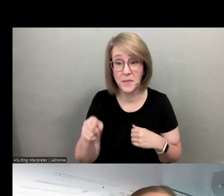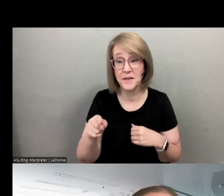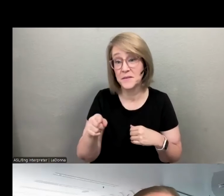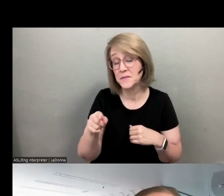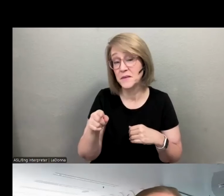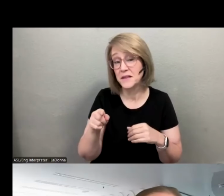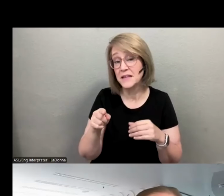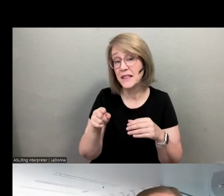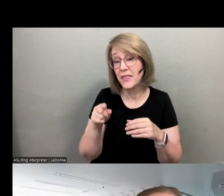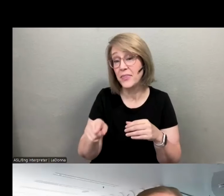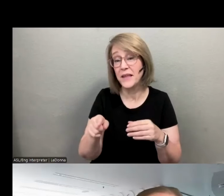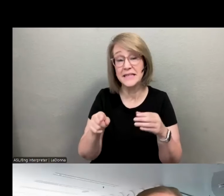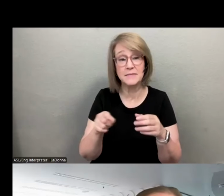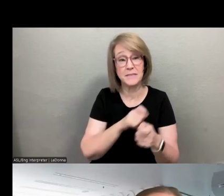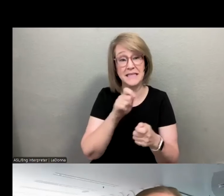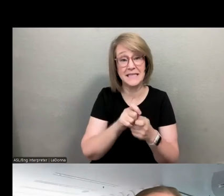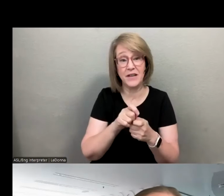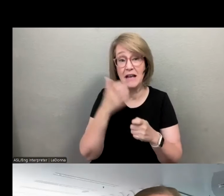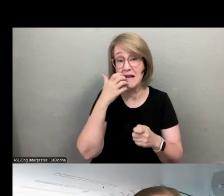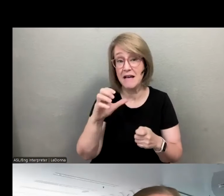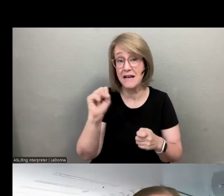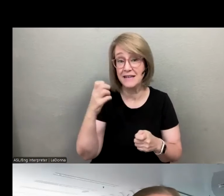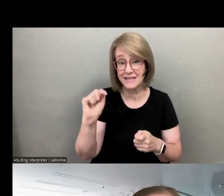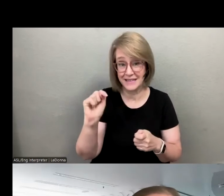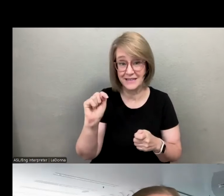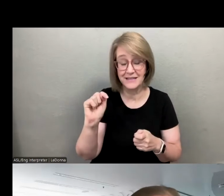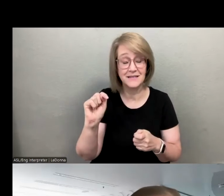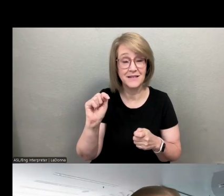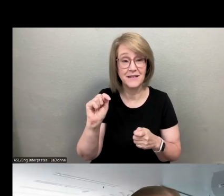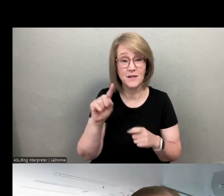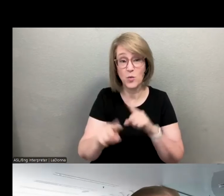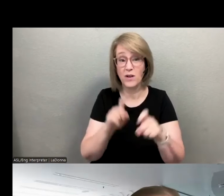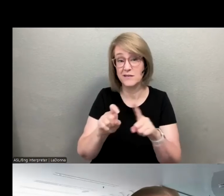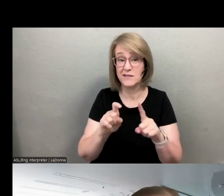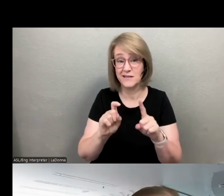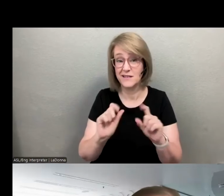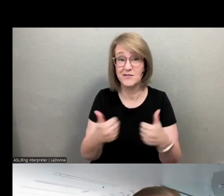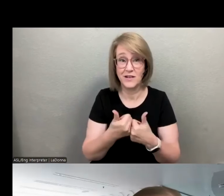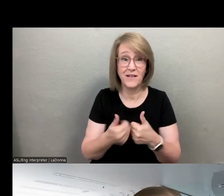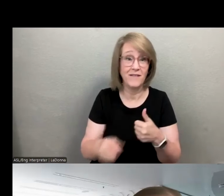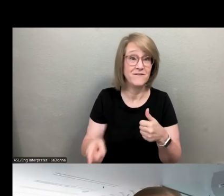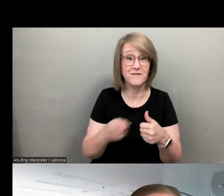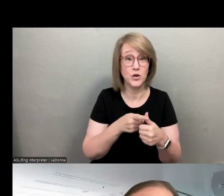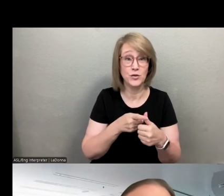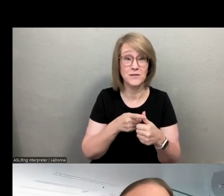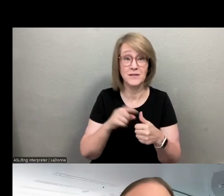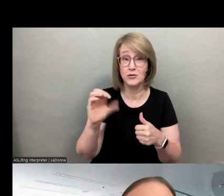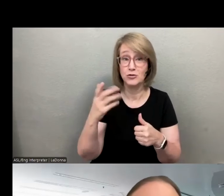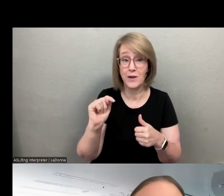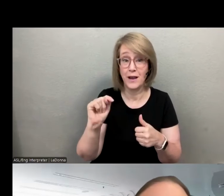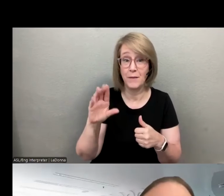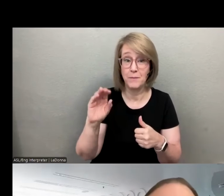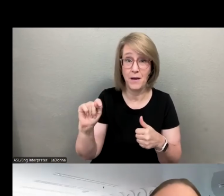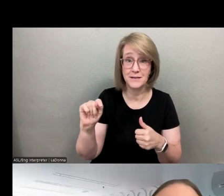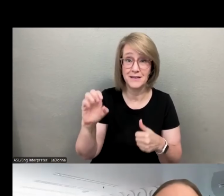this particular hot seat trivia question is a challenging one. So from the first chatbot, Eliza created in